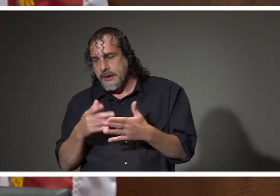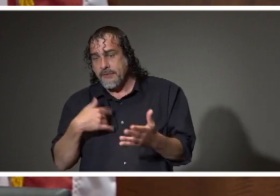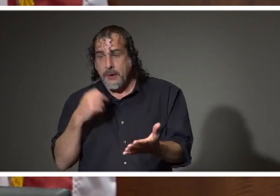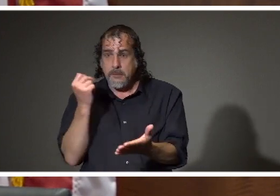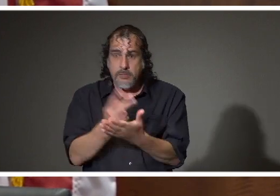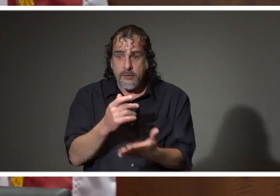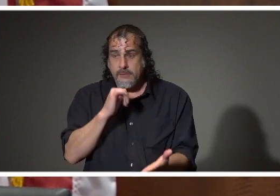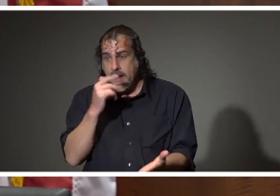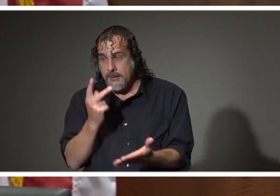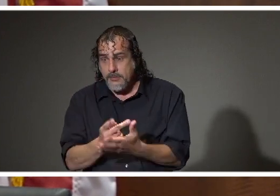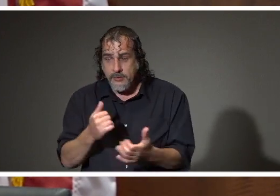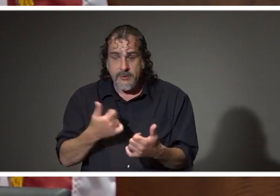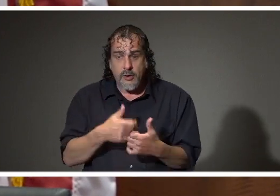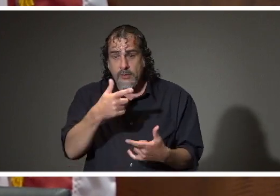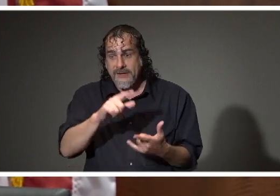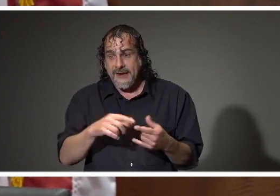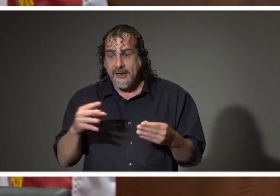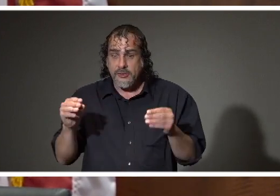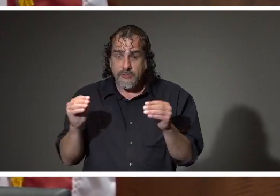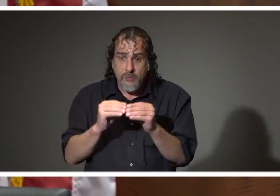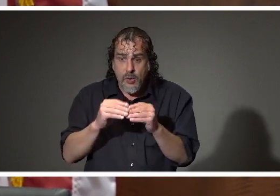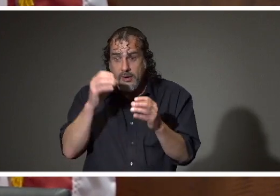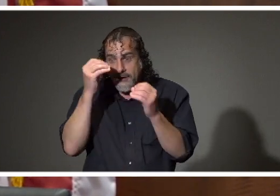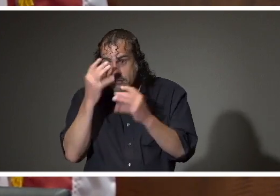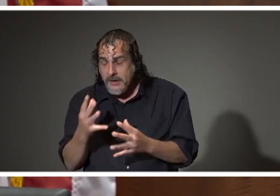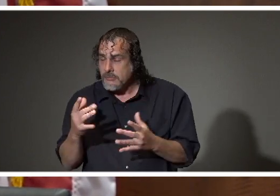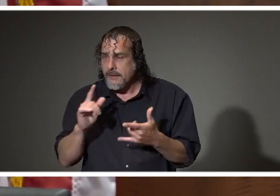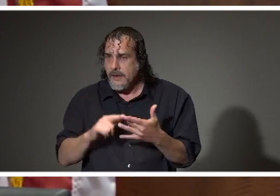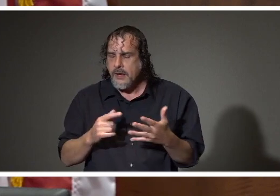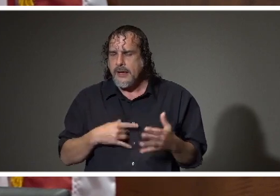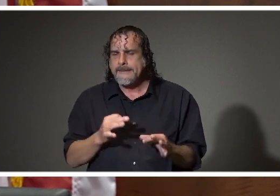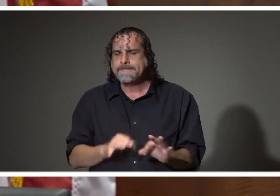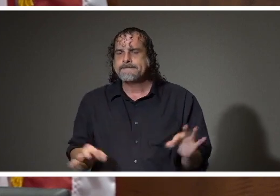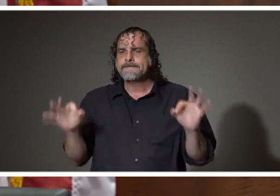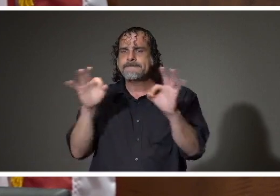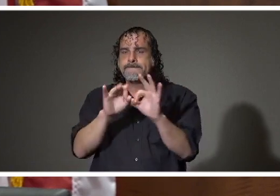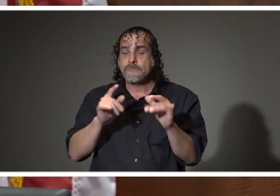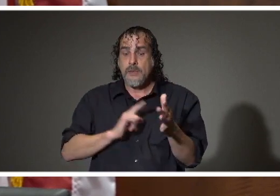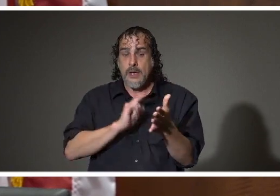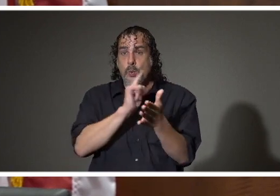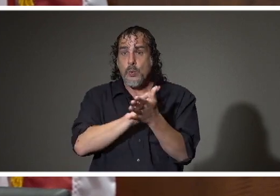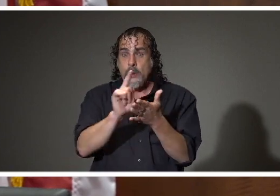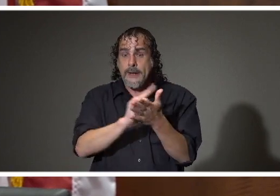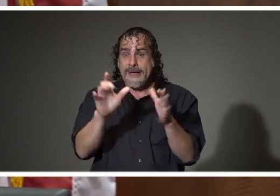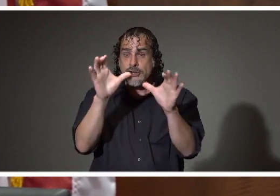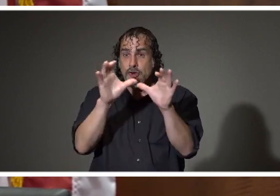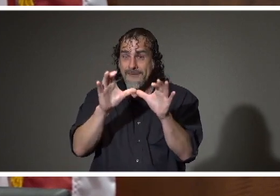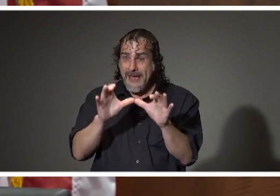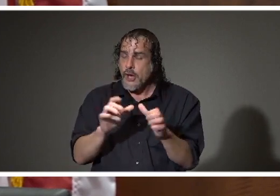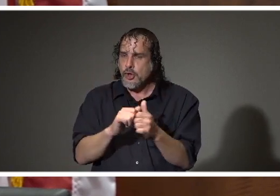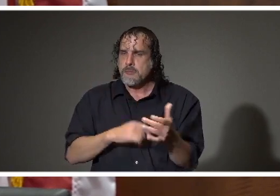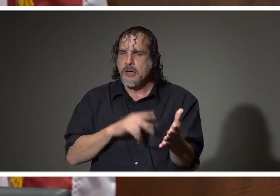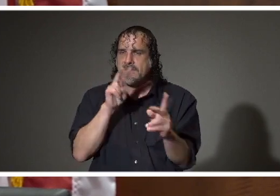action needed. It's very, very important for people to file their weekly certifications. Through that weekly